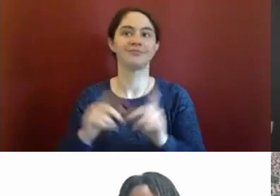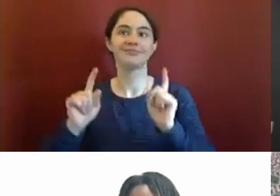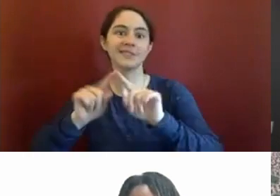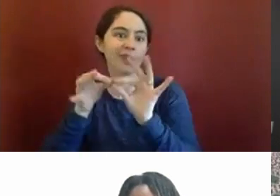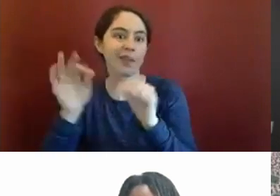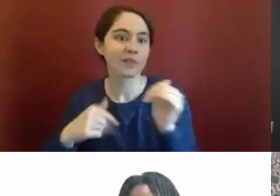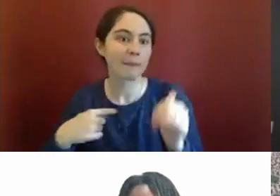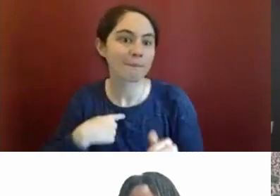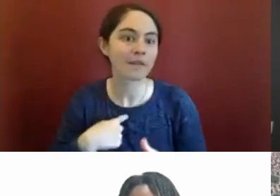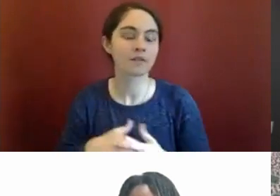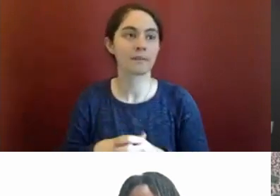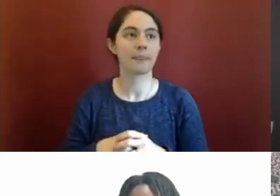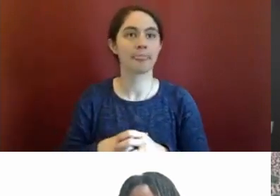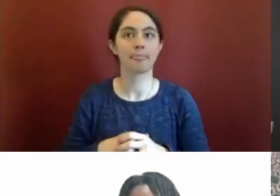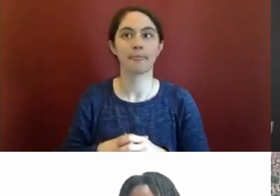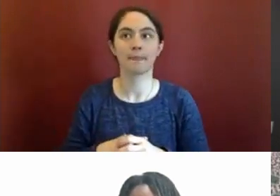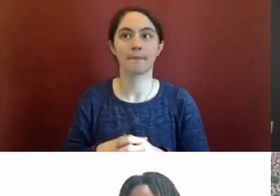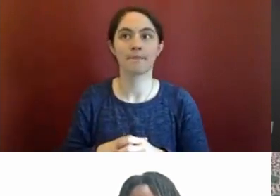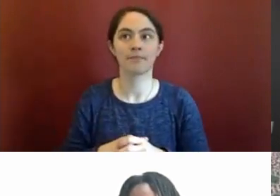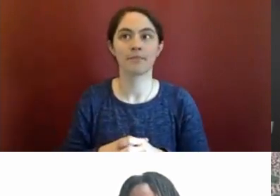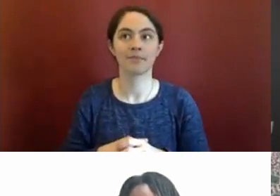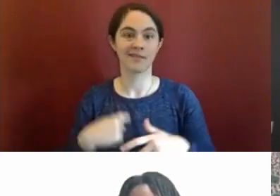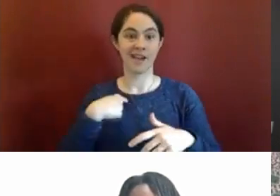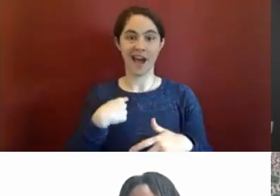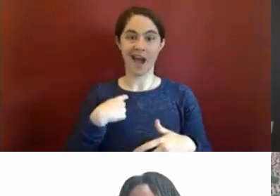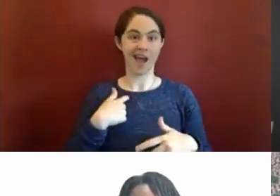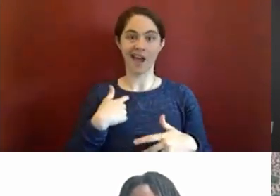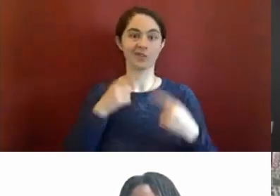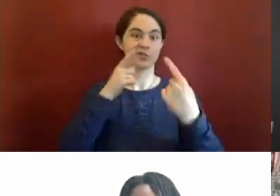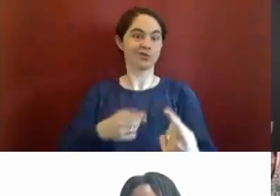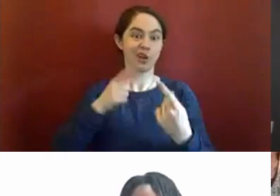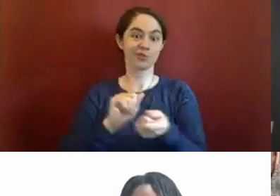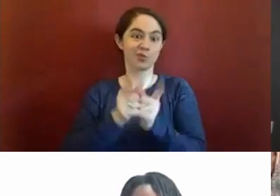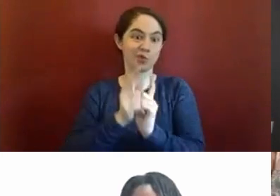help me to translate for my language.